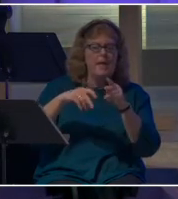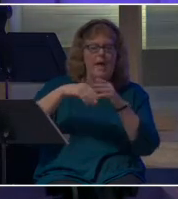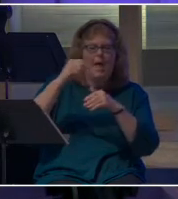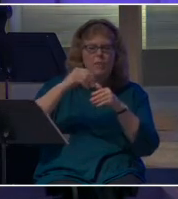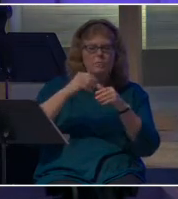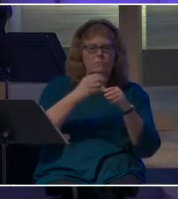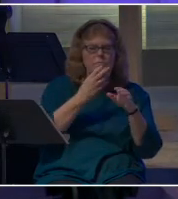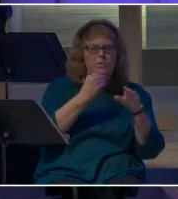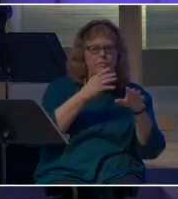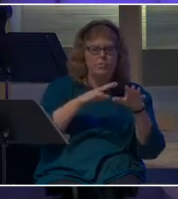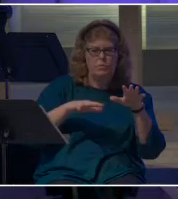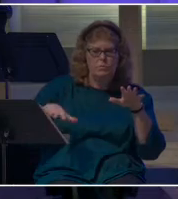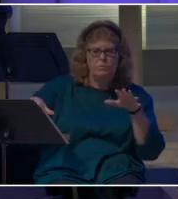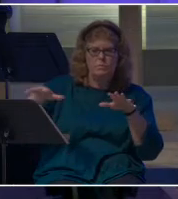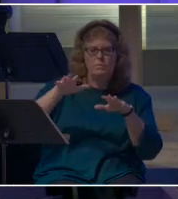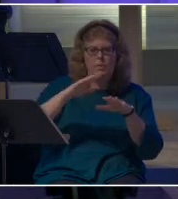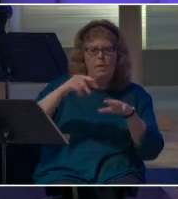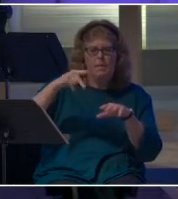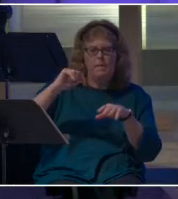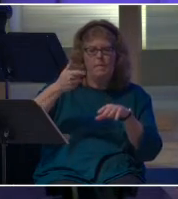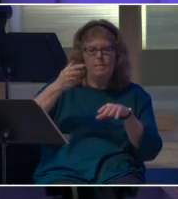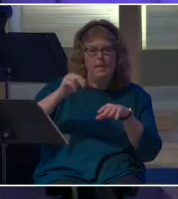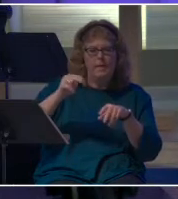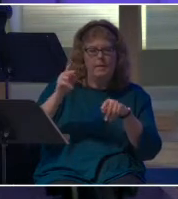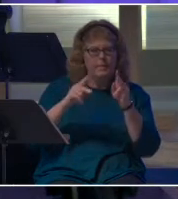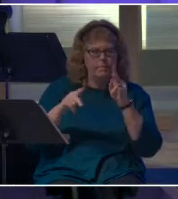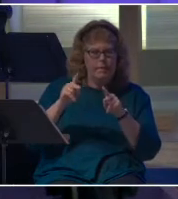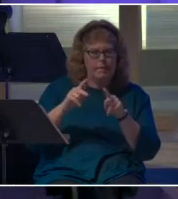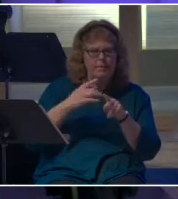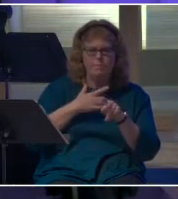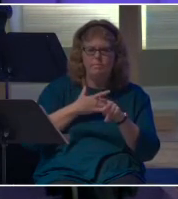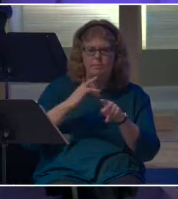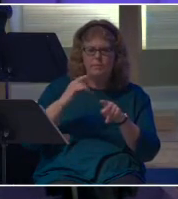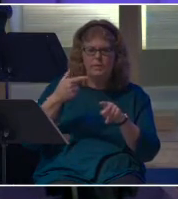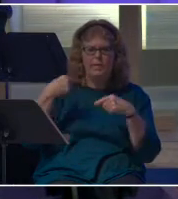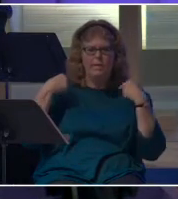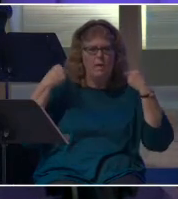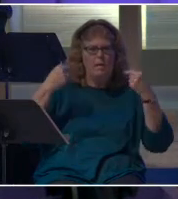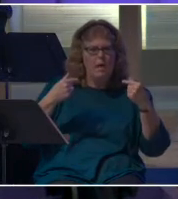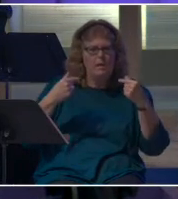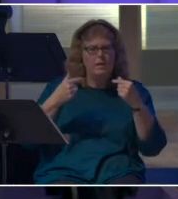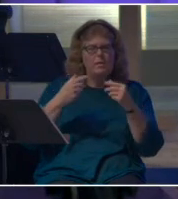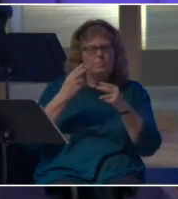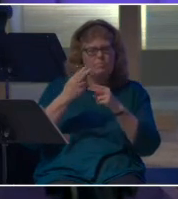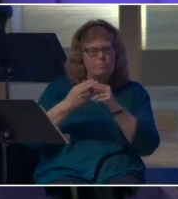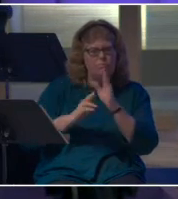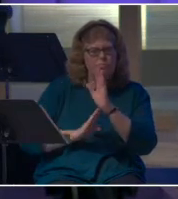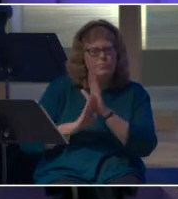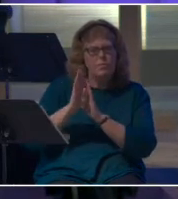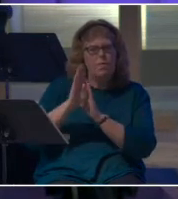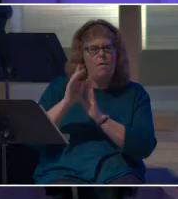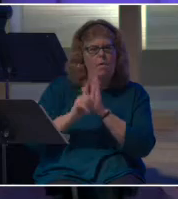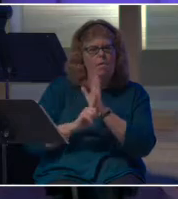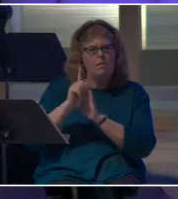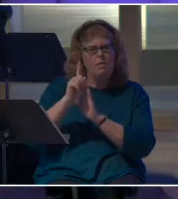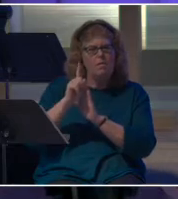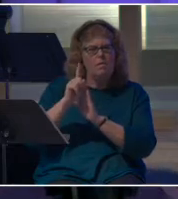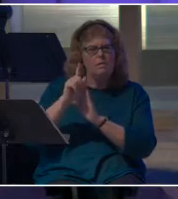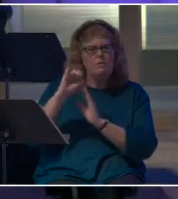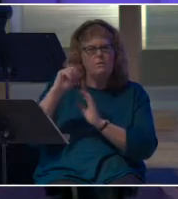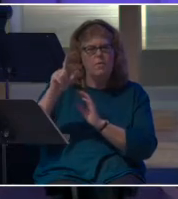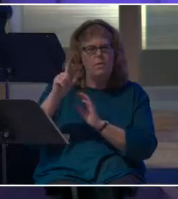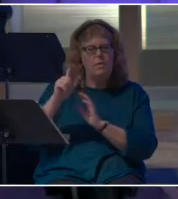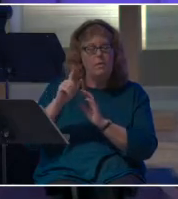of Israel, pagan people, like Goliath, who are described as tall. Isn't that interesting that